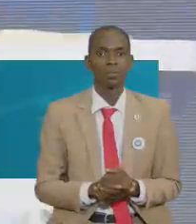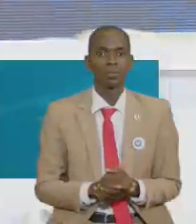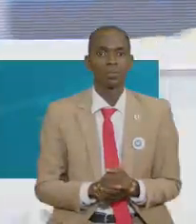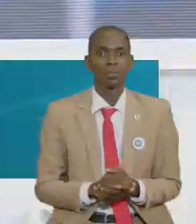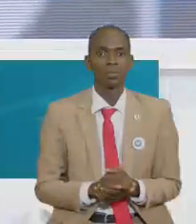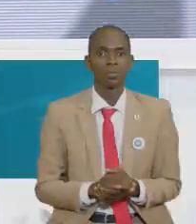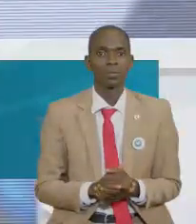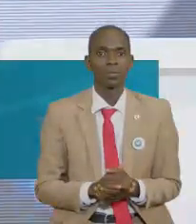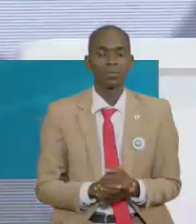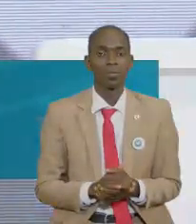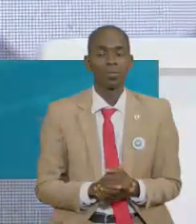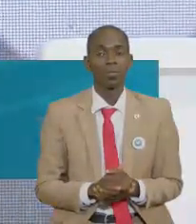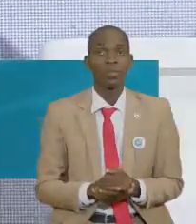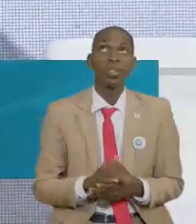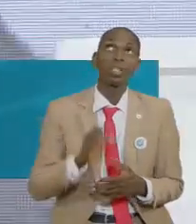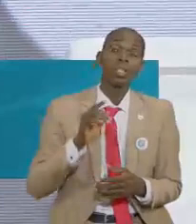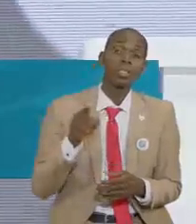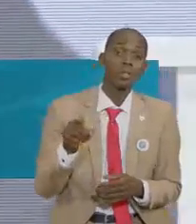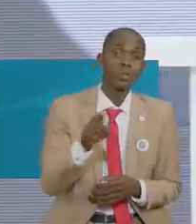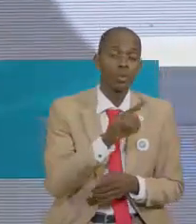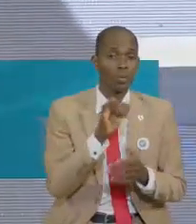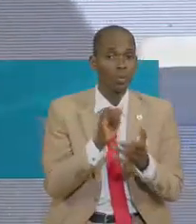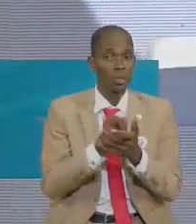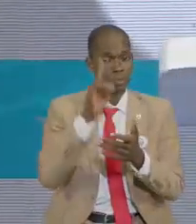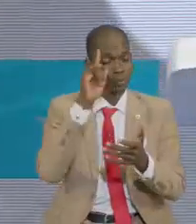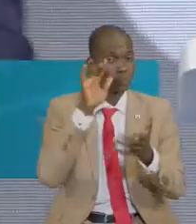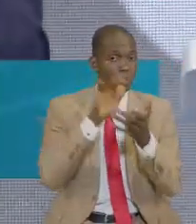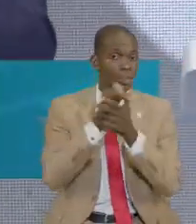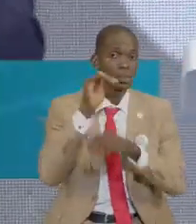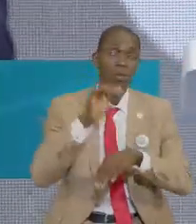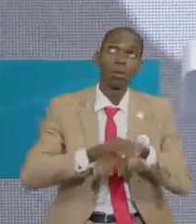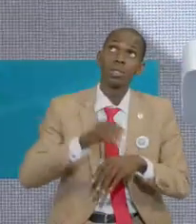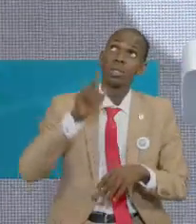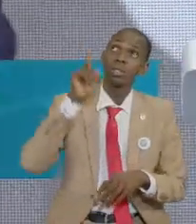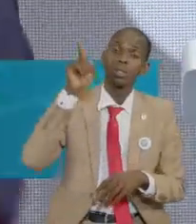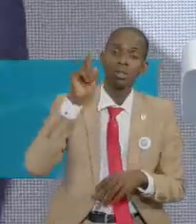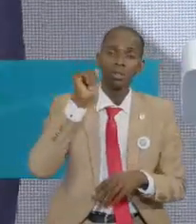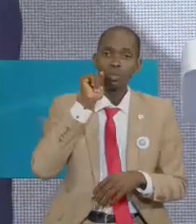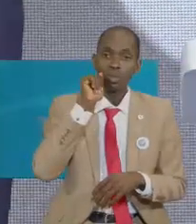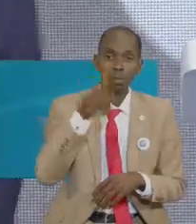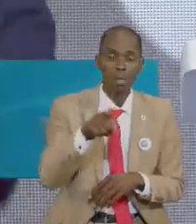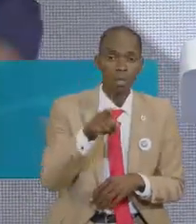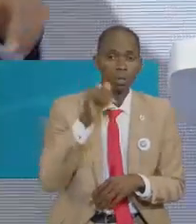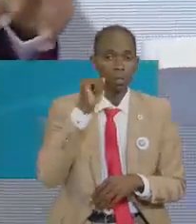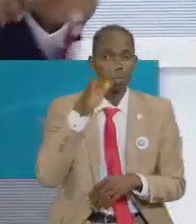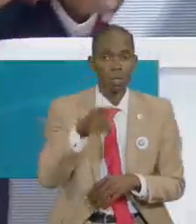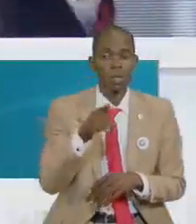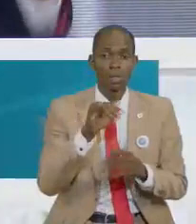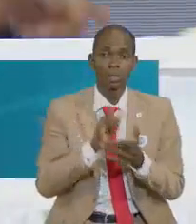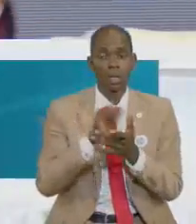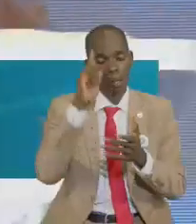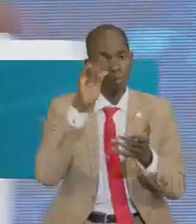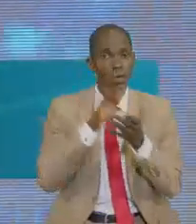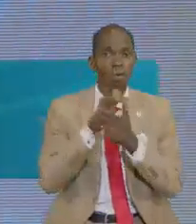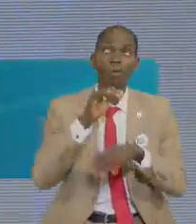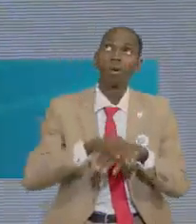he that believeth on me, she that believeth on me,